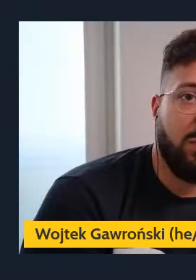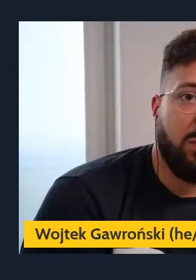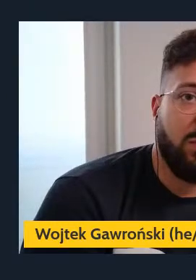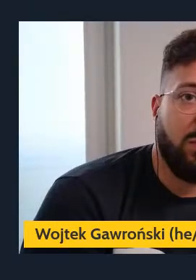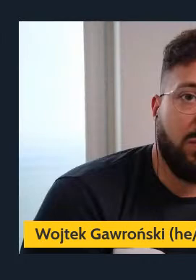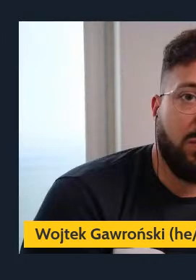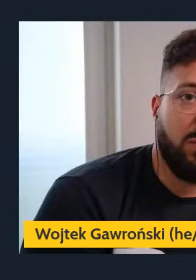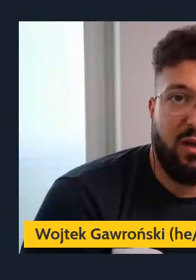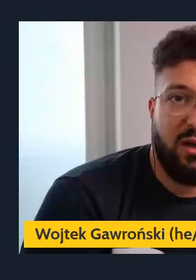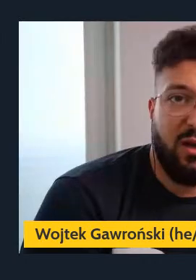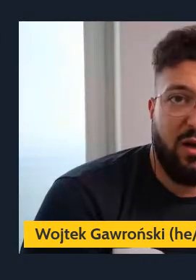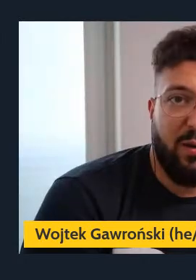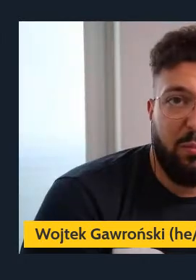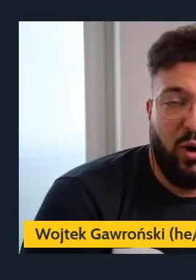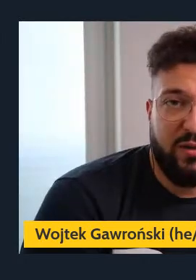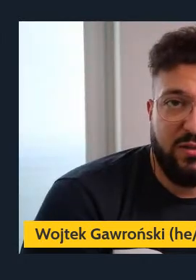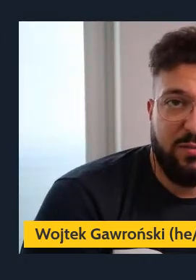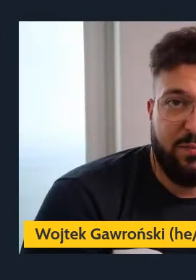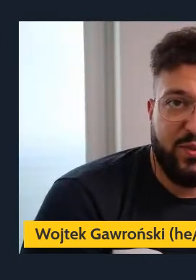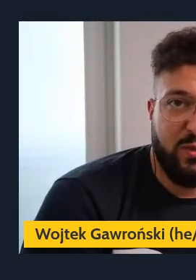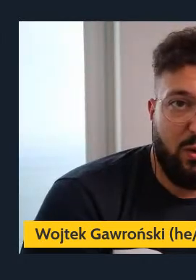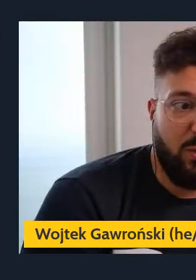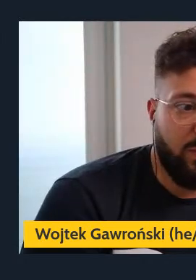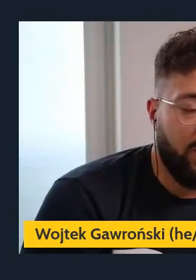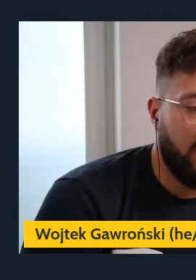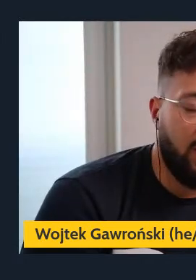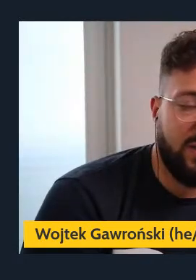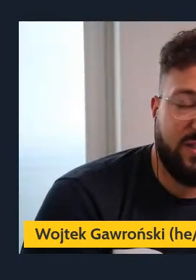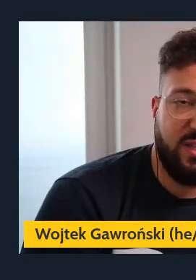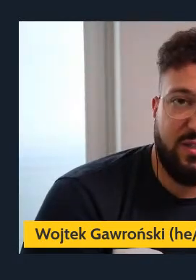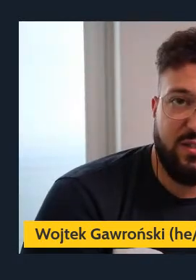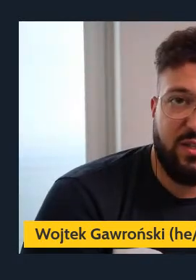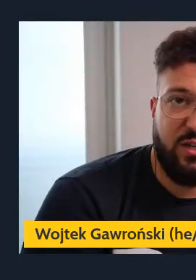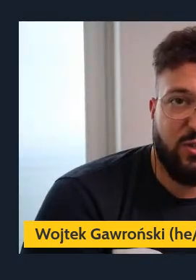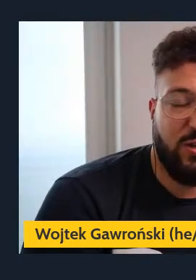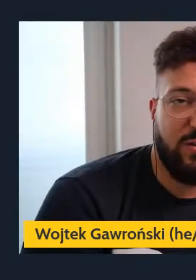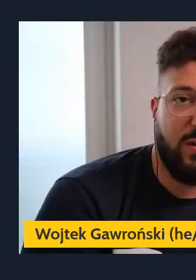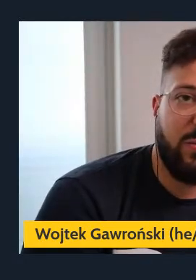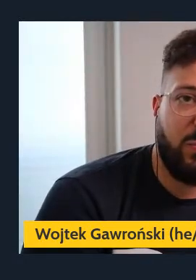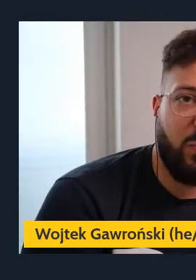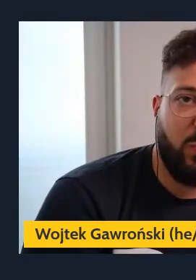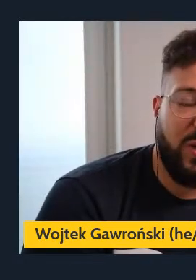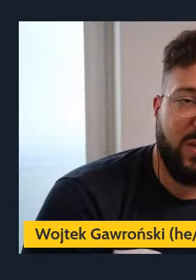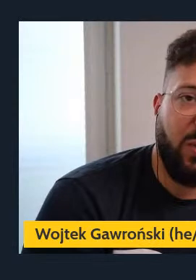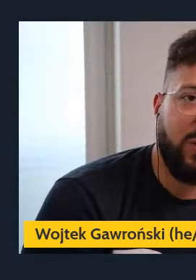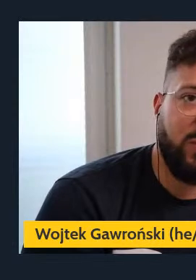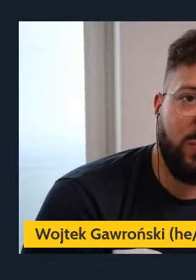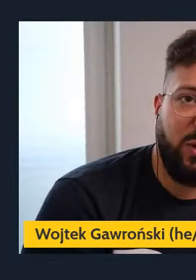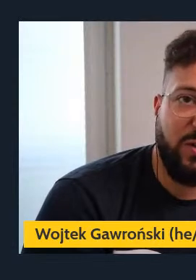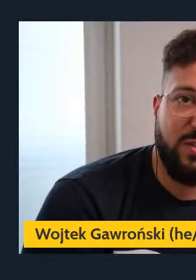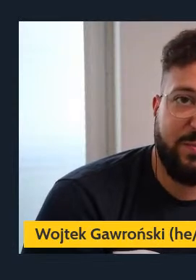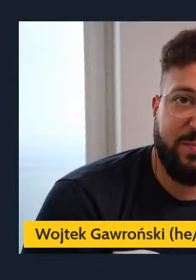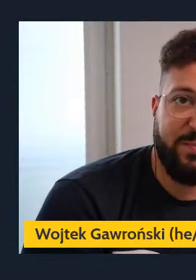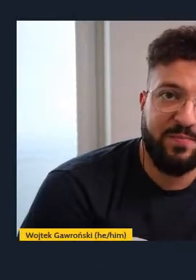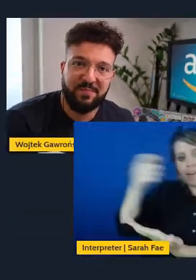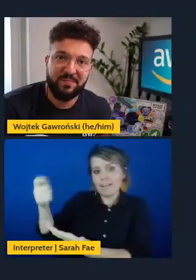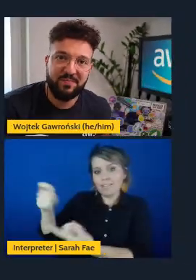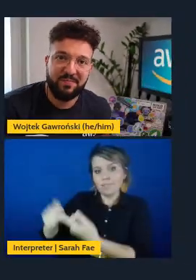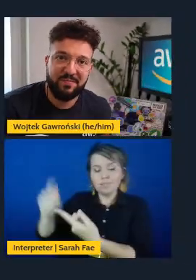will like to see in practice. So let's set the stage and passing mic to the speakers.